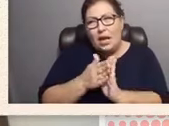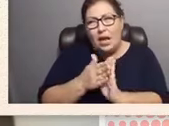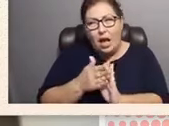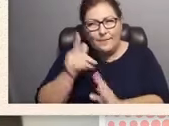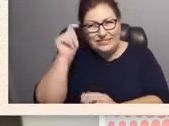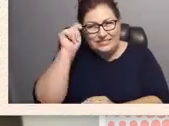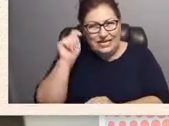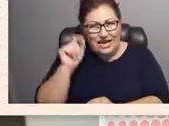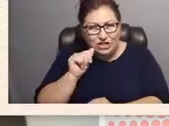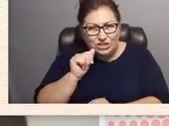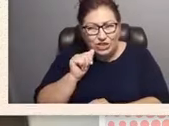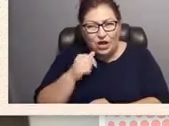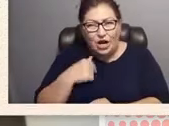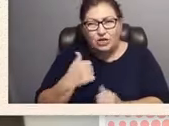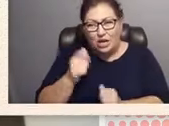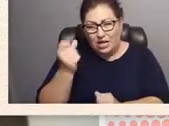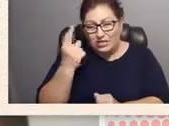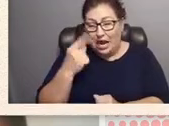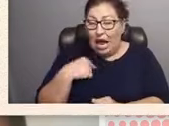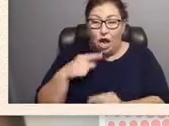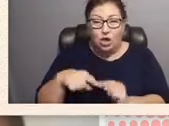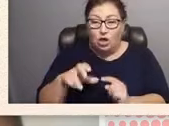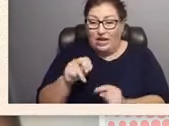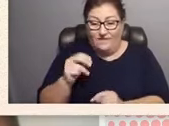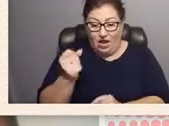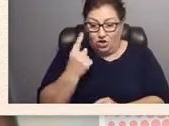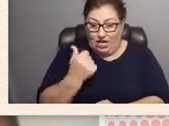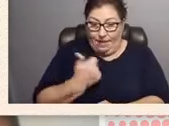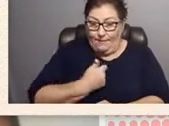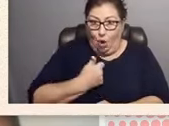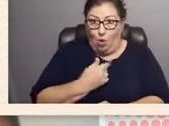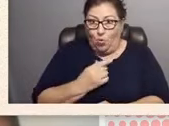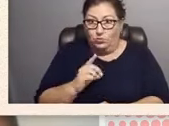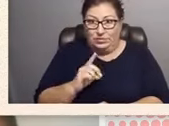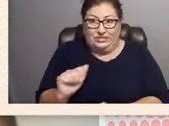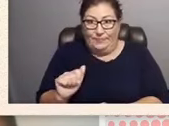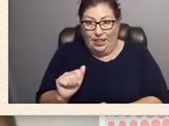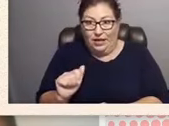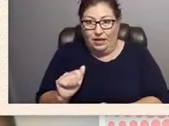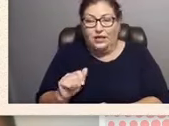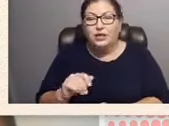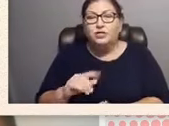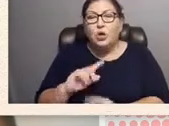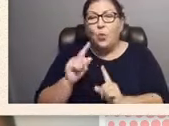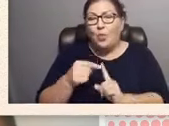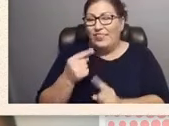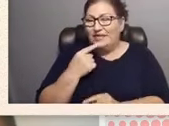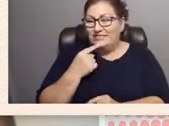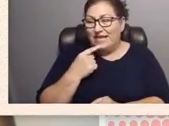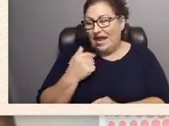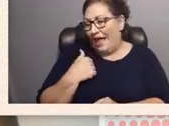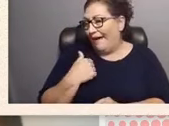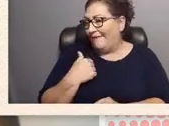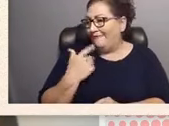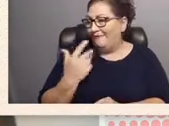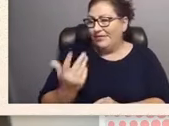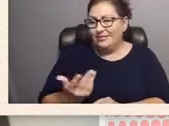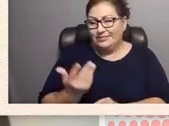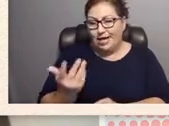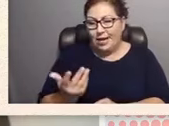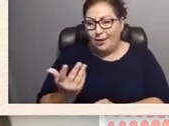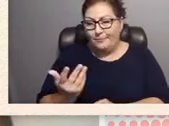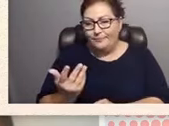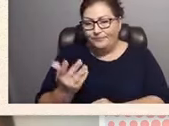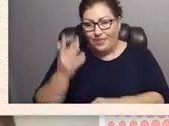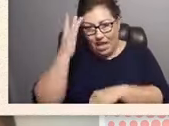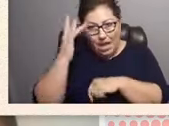I mean, because I couldn't even understand my own disability. So when they said I have this, obsessive behavior